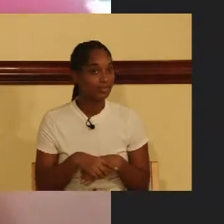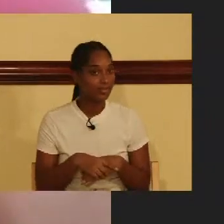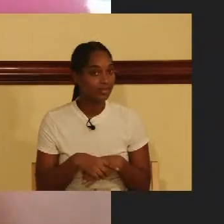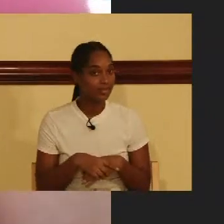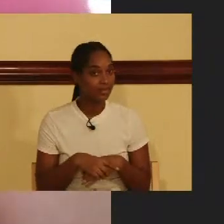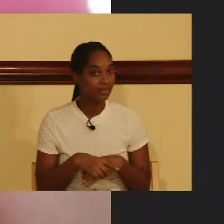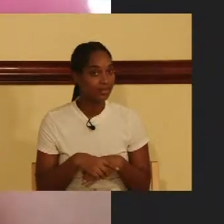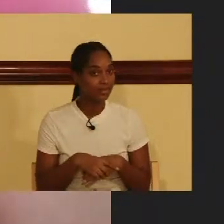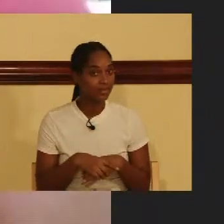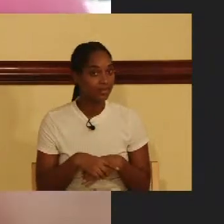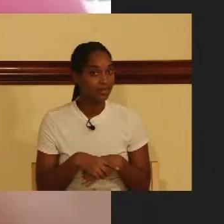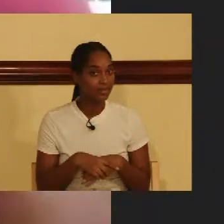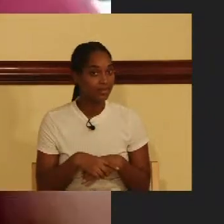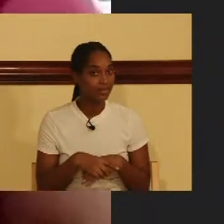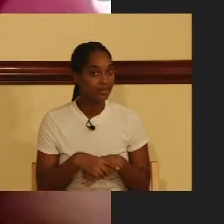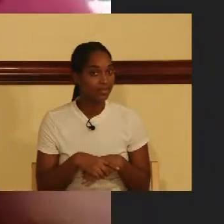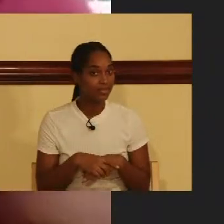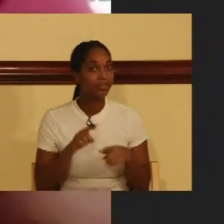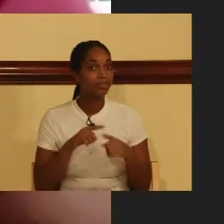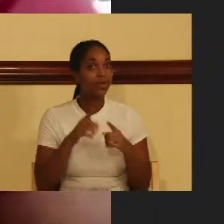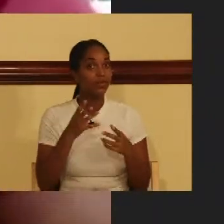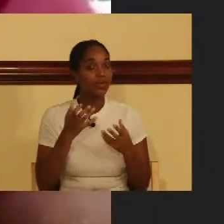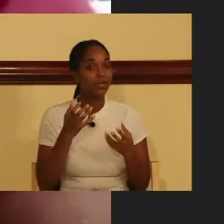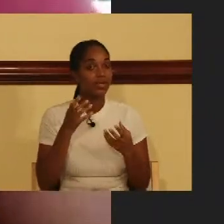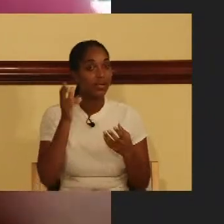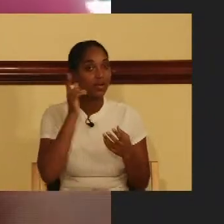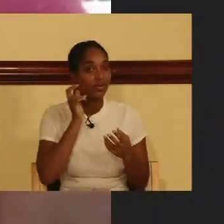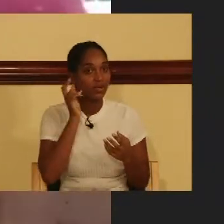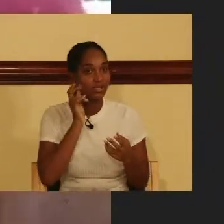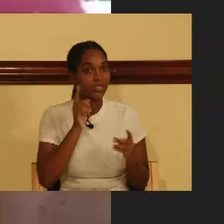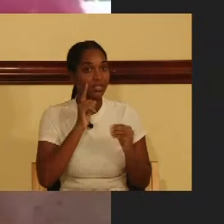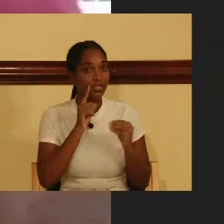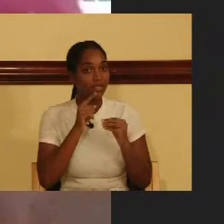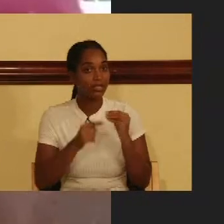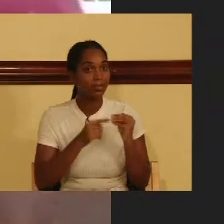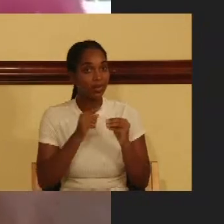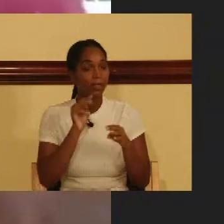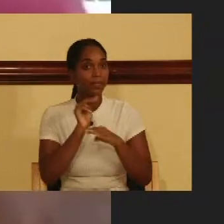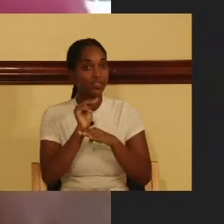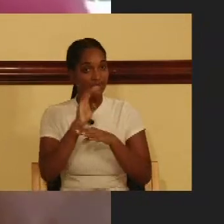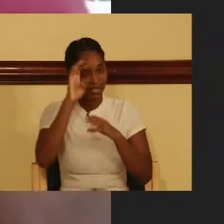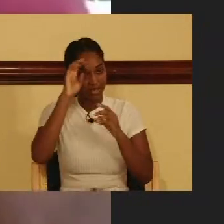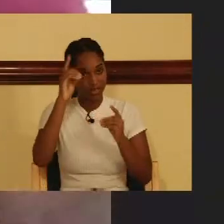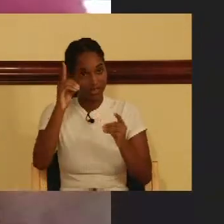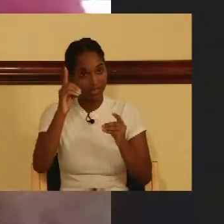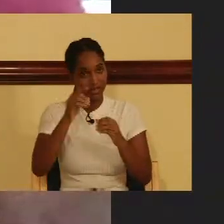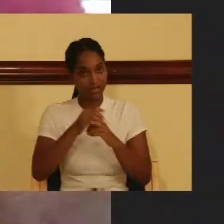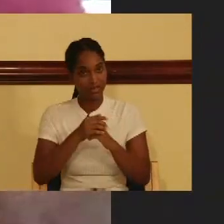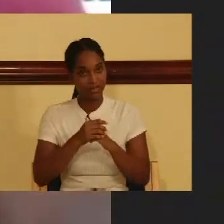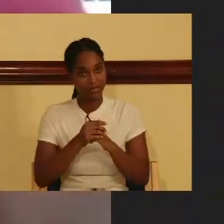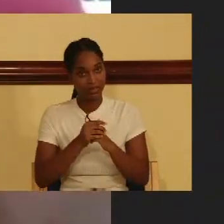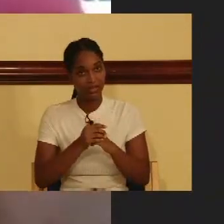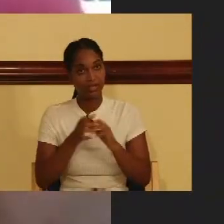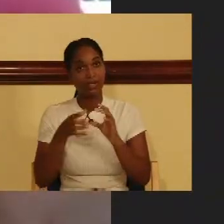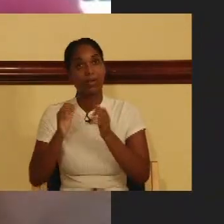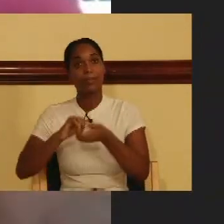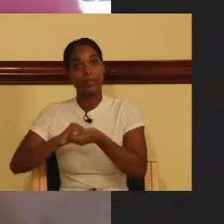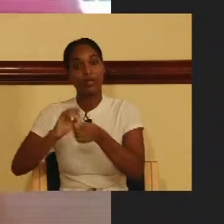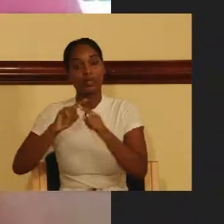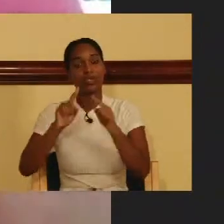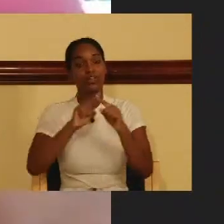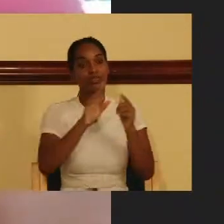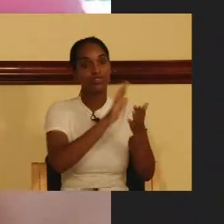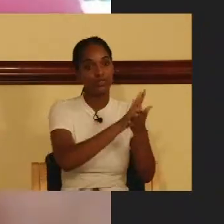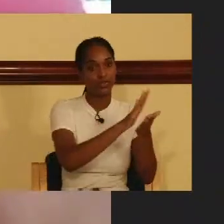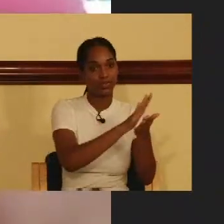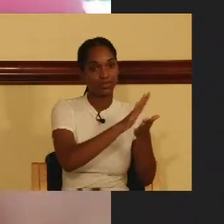while growing. So what I'd like to see, I heard talk about the Ministry of Education and their partnership with the various schools